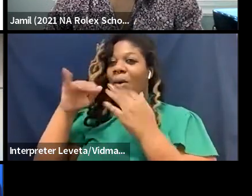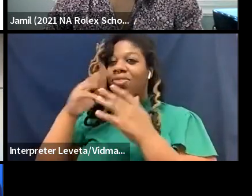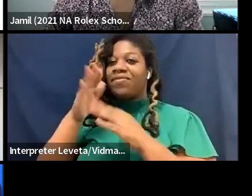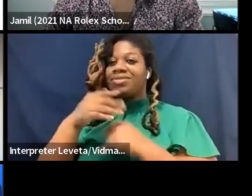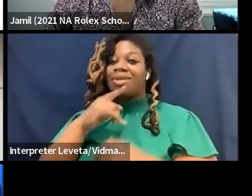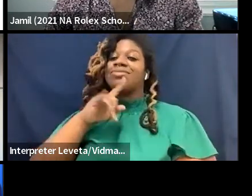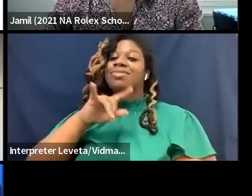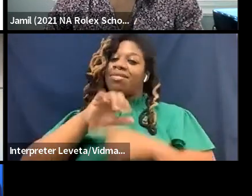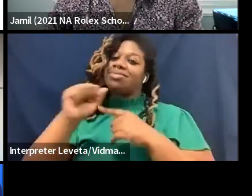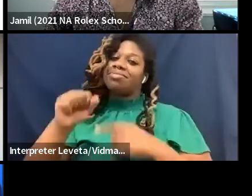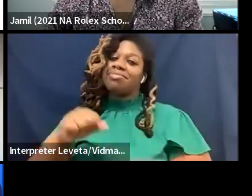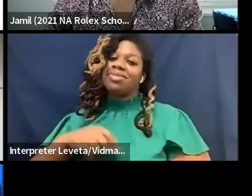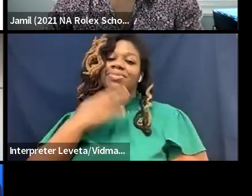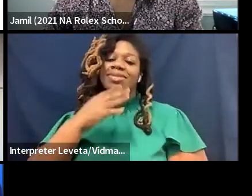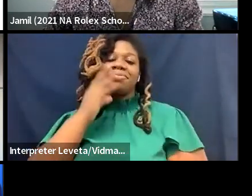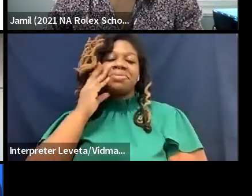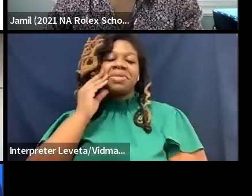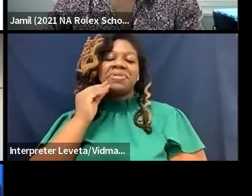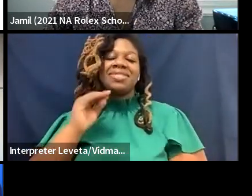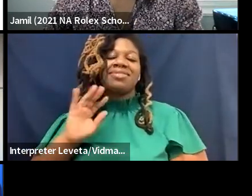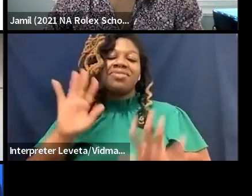experience.